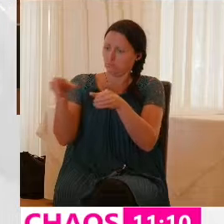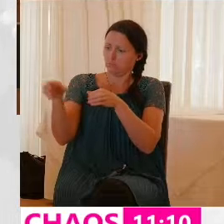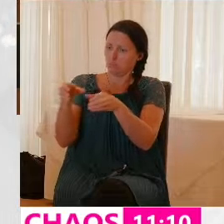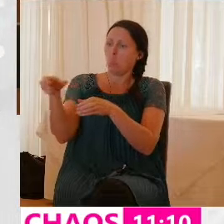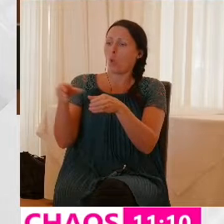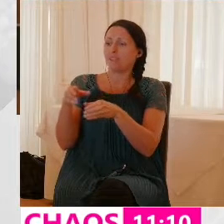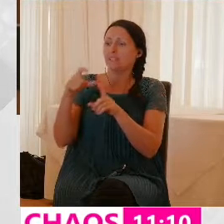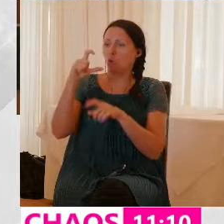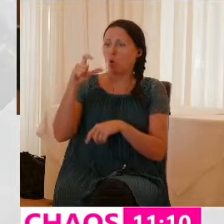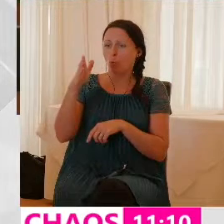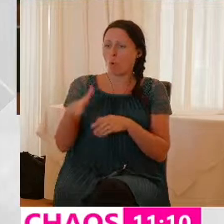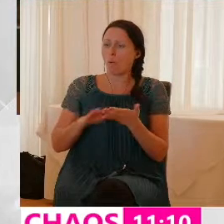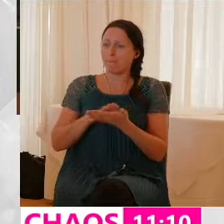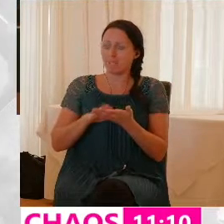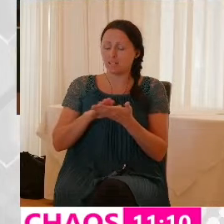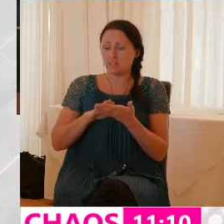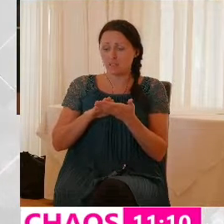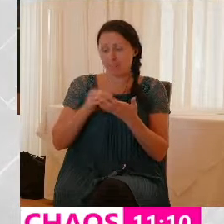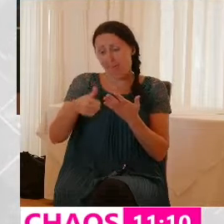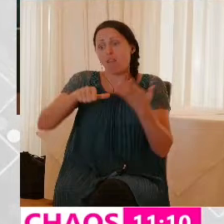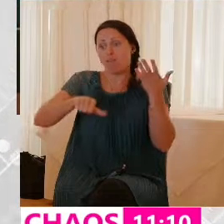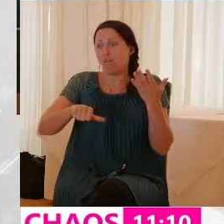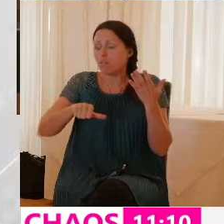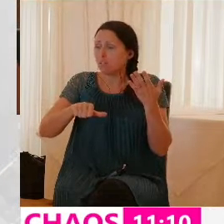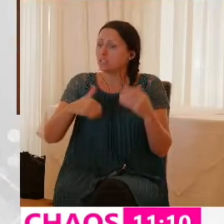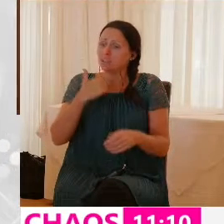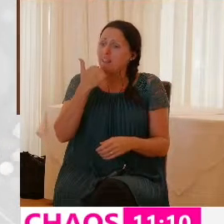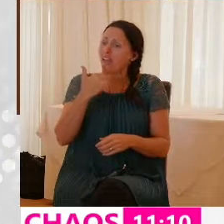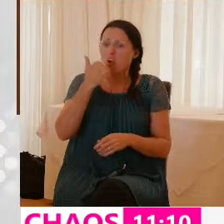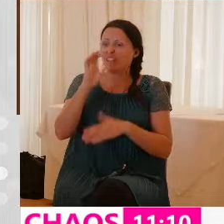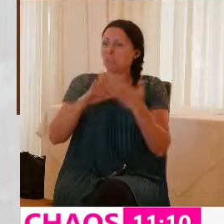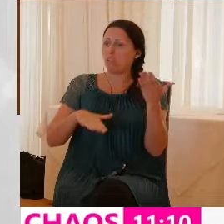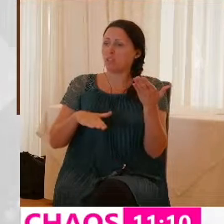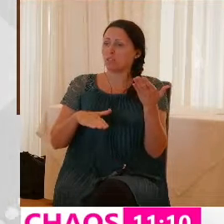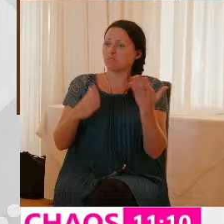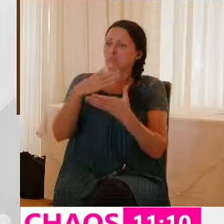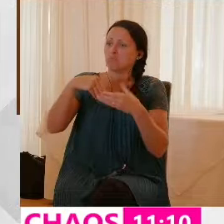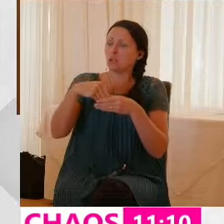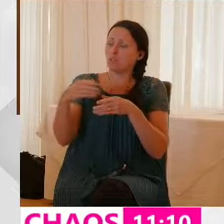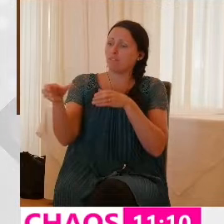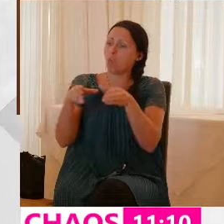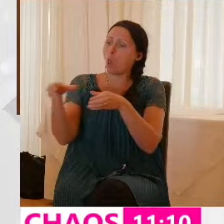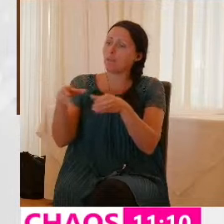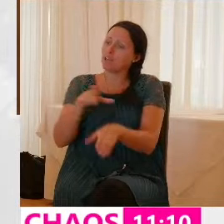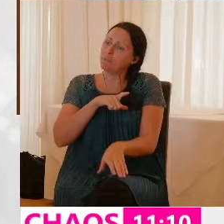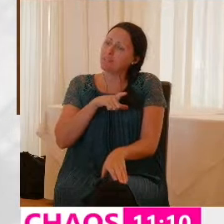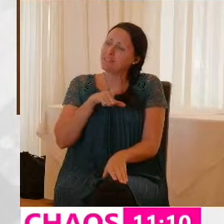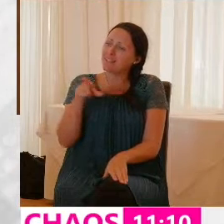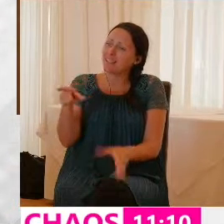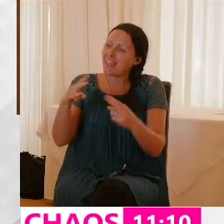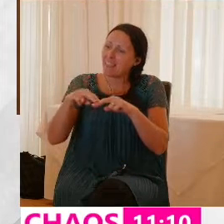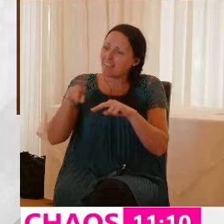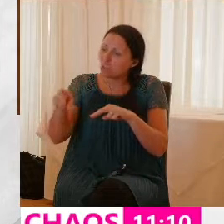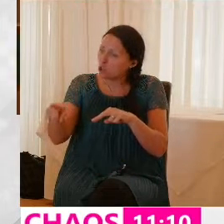experience in, inclusive employment. Like, because when I'm not employing, what happens? I don't have the experience